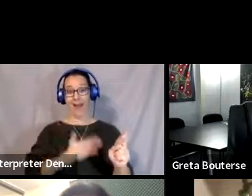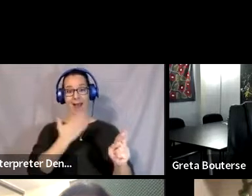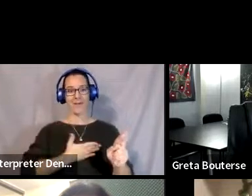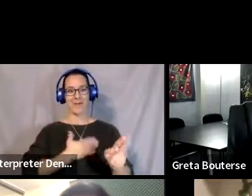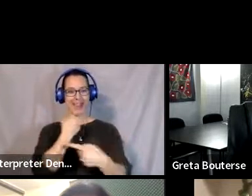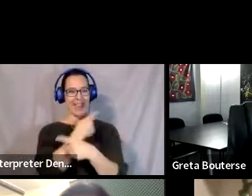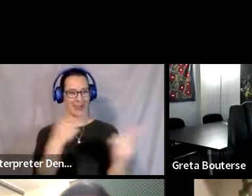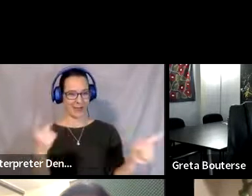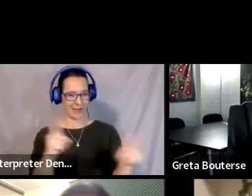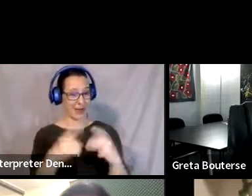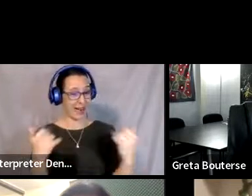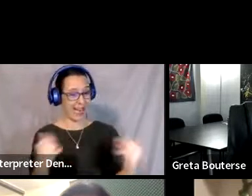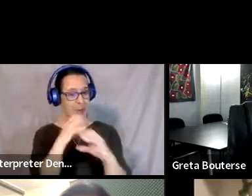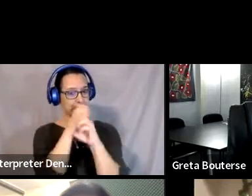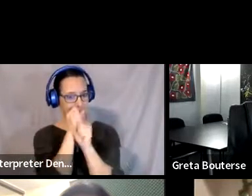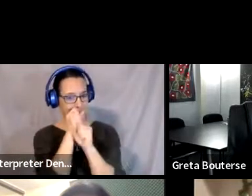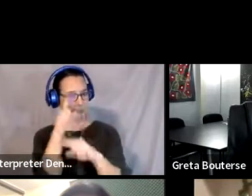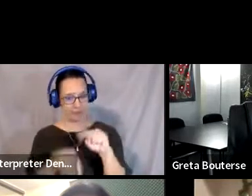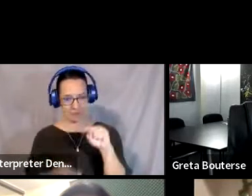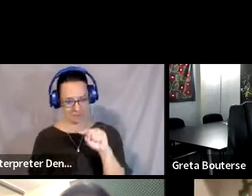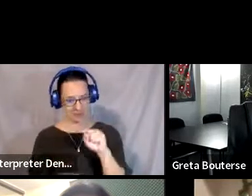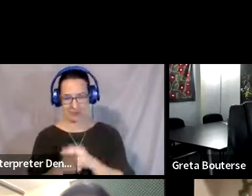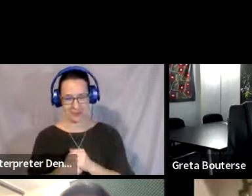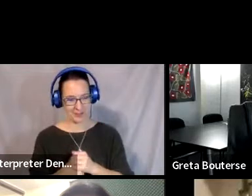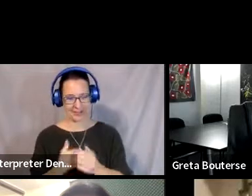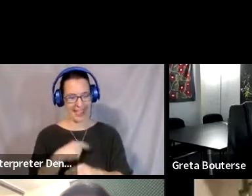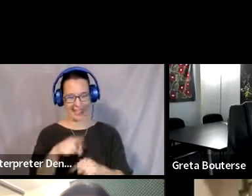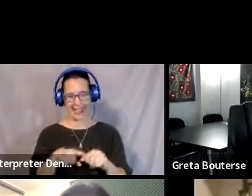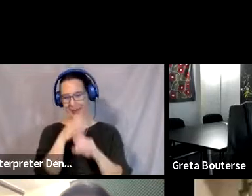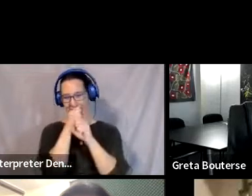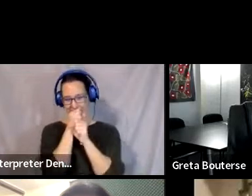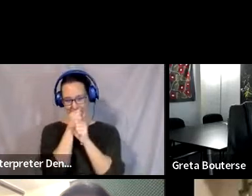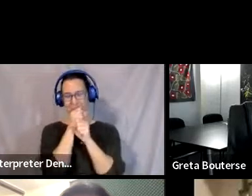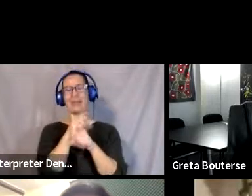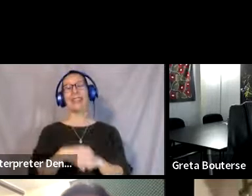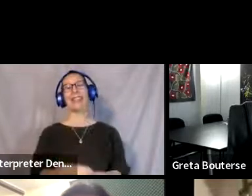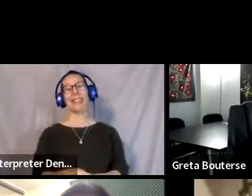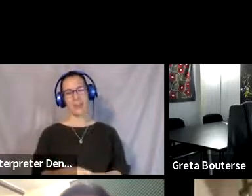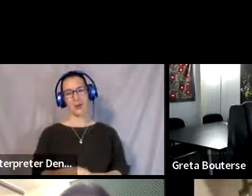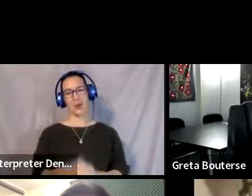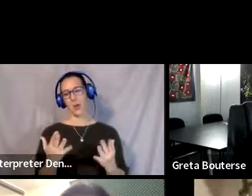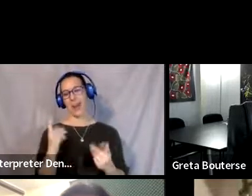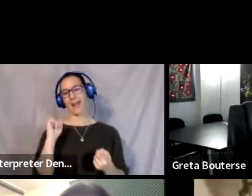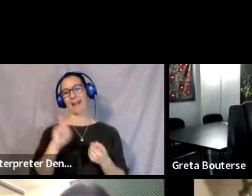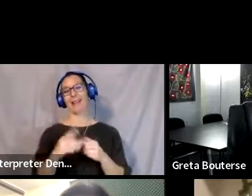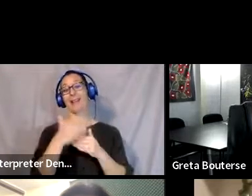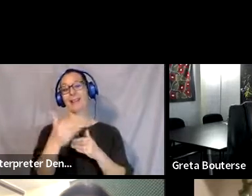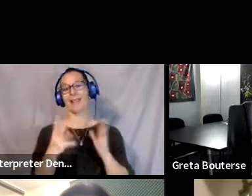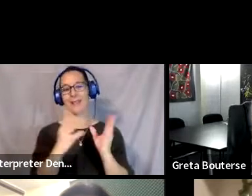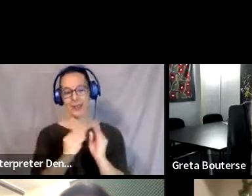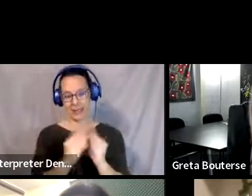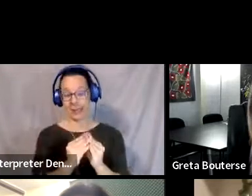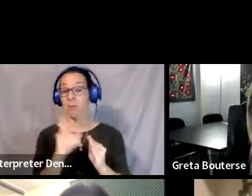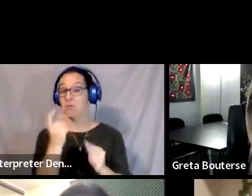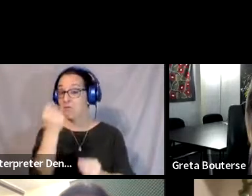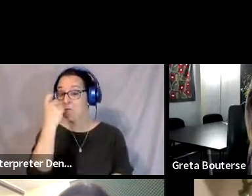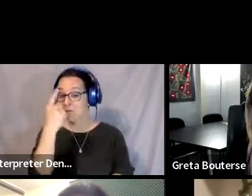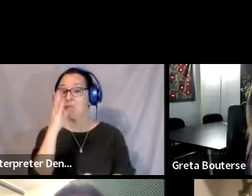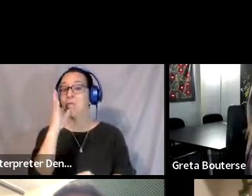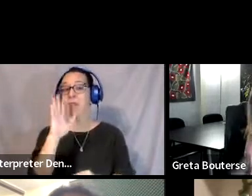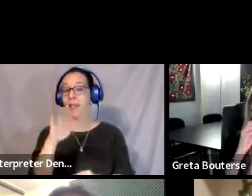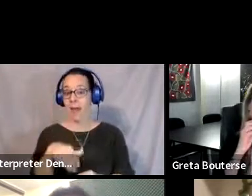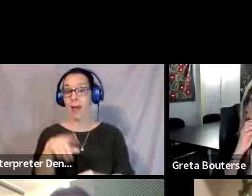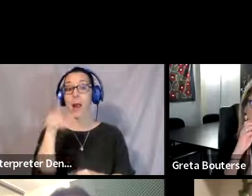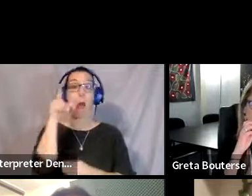is about as close as I'm going to get to divulging information that I shouldn't divulge. So, but it's related to facilities, wink,